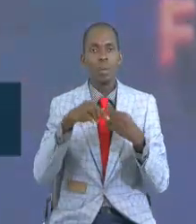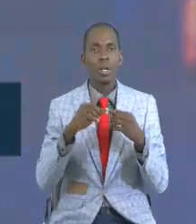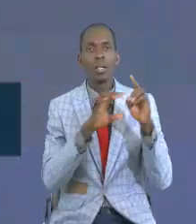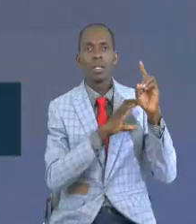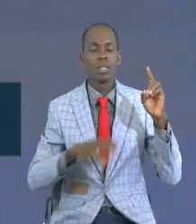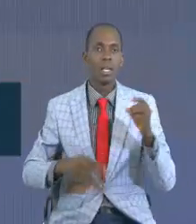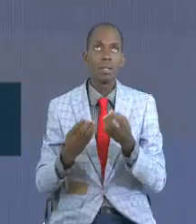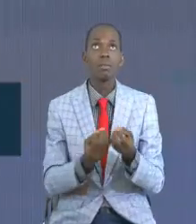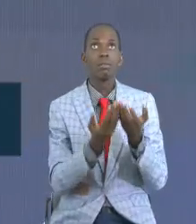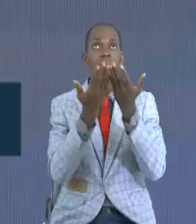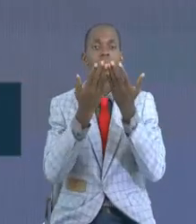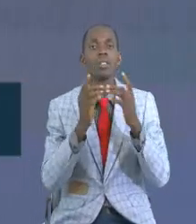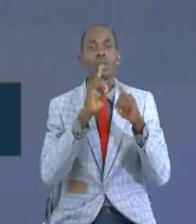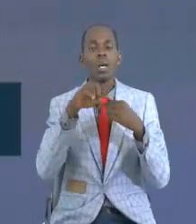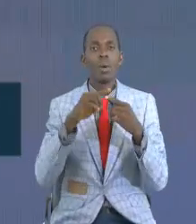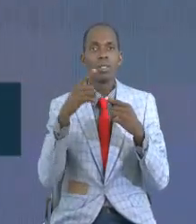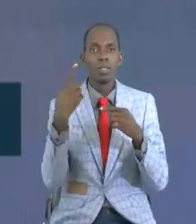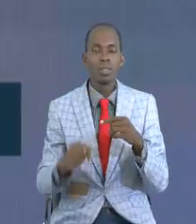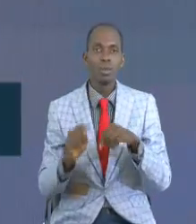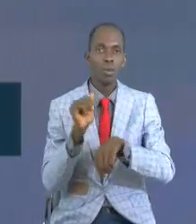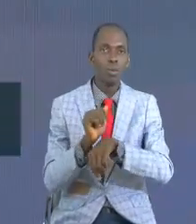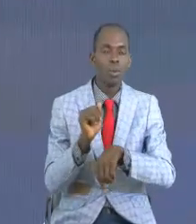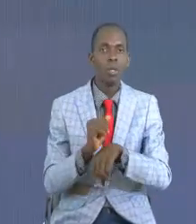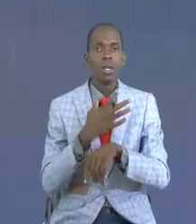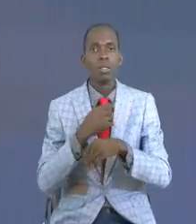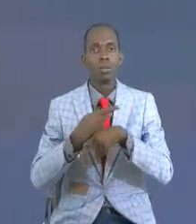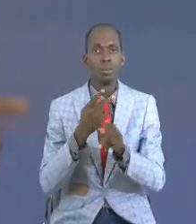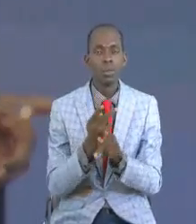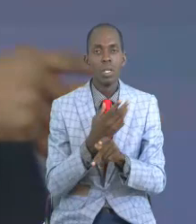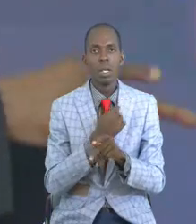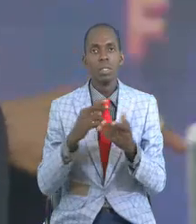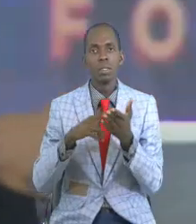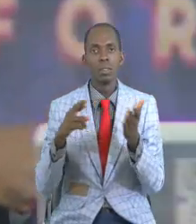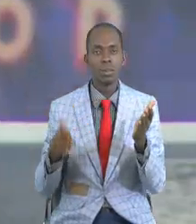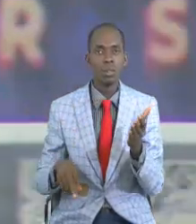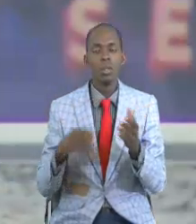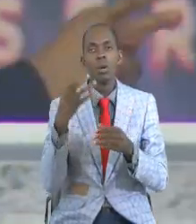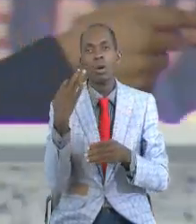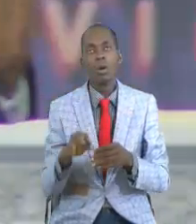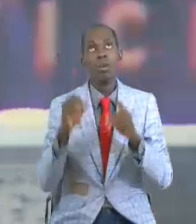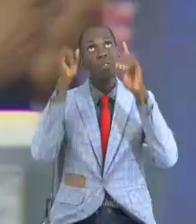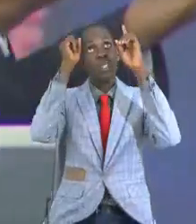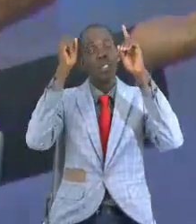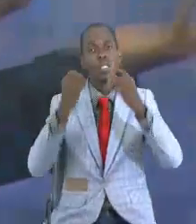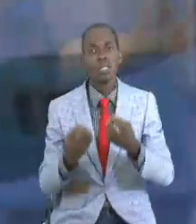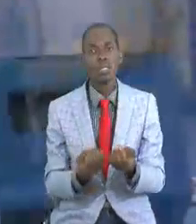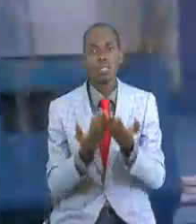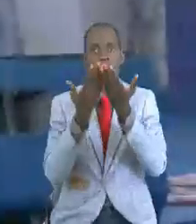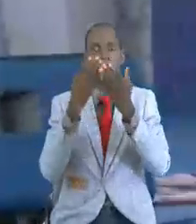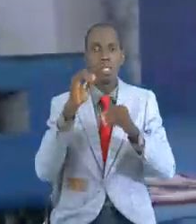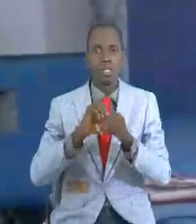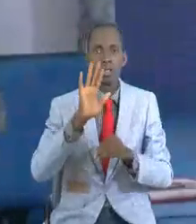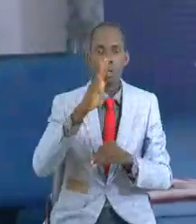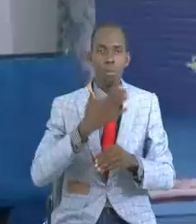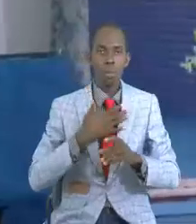talking about the effect and the product and the result of his sacrifice in your life, in my life, in our